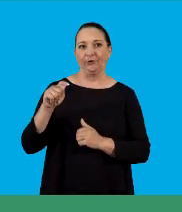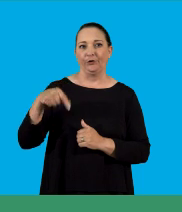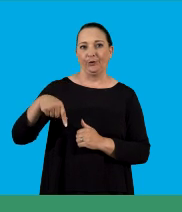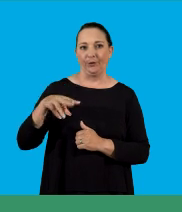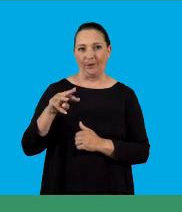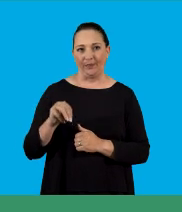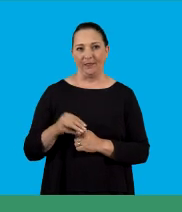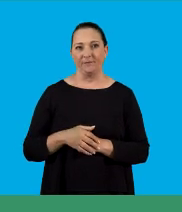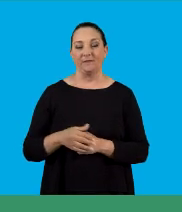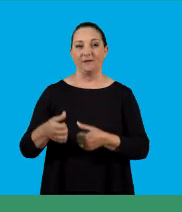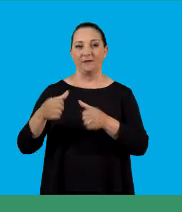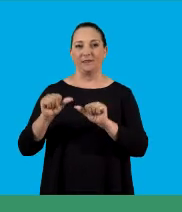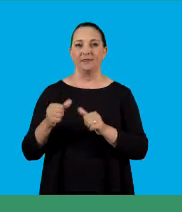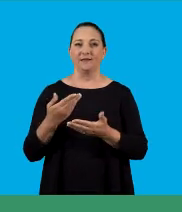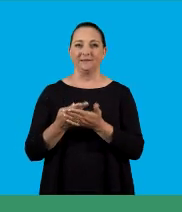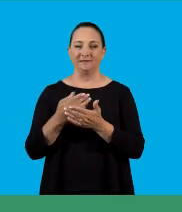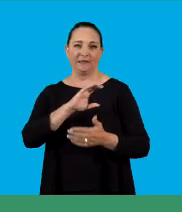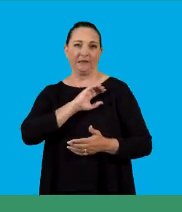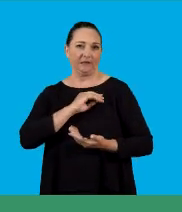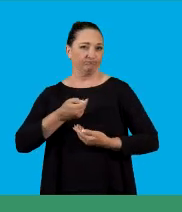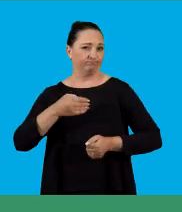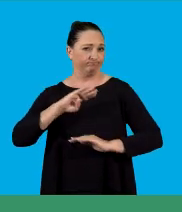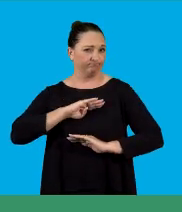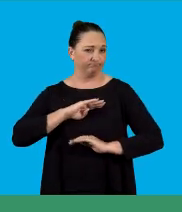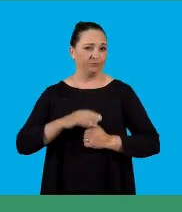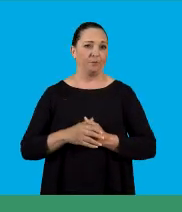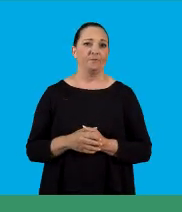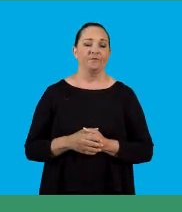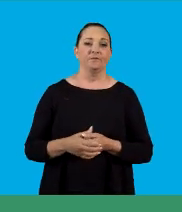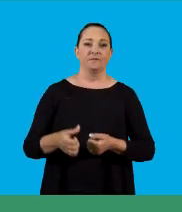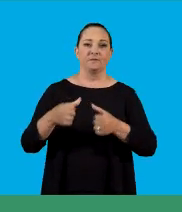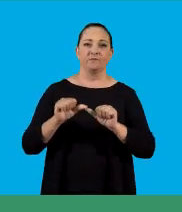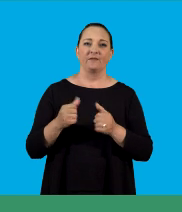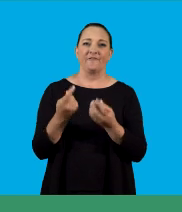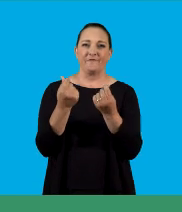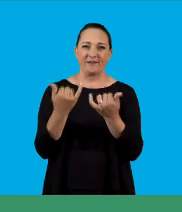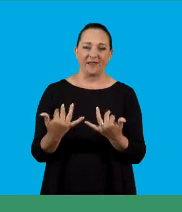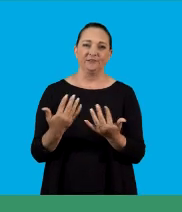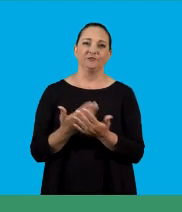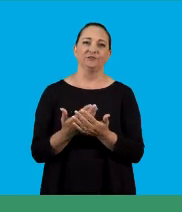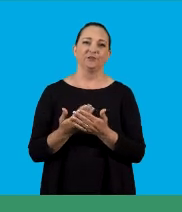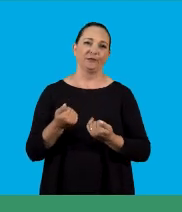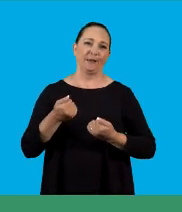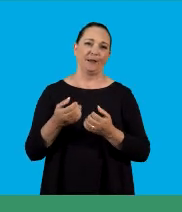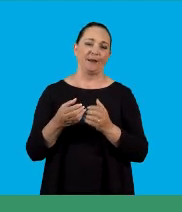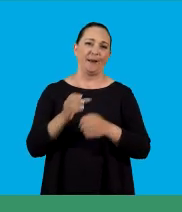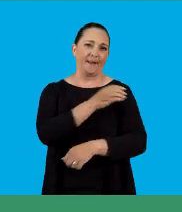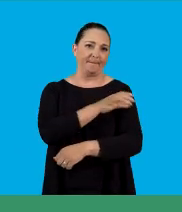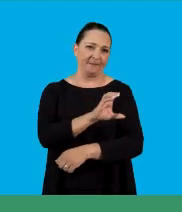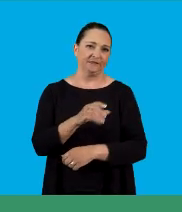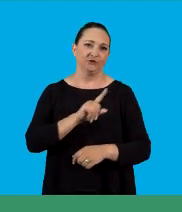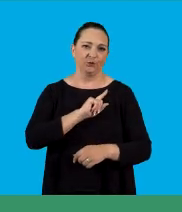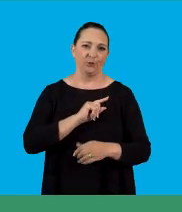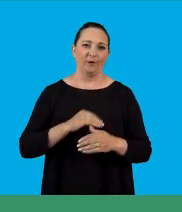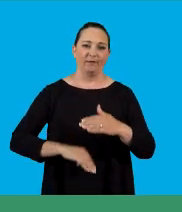element. Then we'll look into total client satisfaction as an element. Then look into adequate financing and capacity. Then we'll look